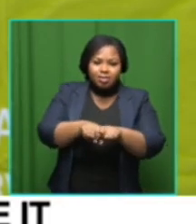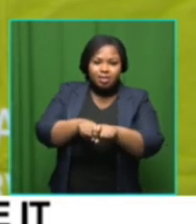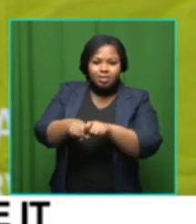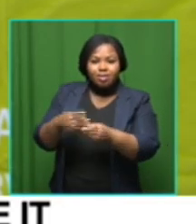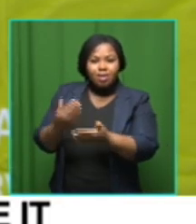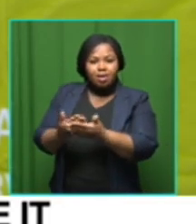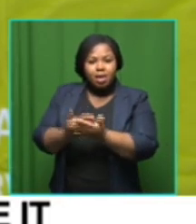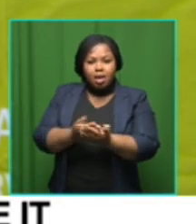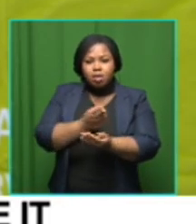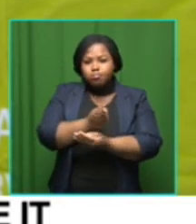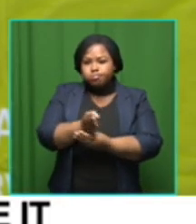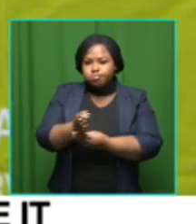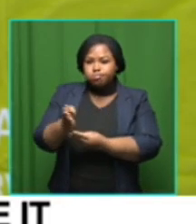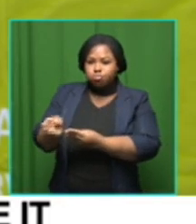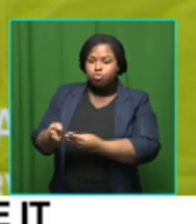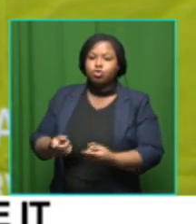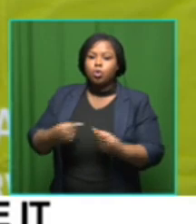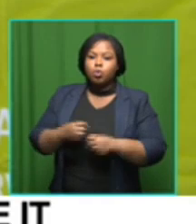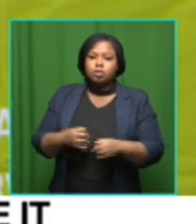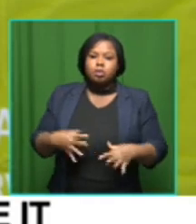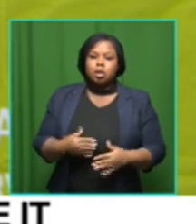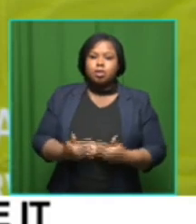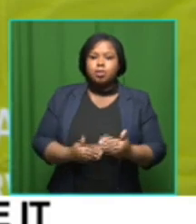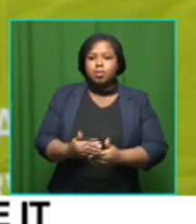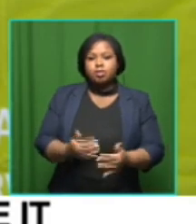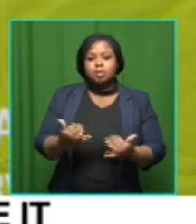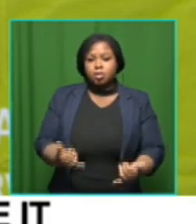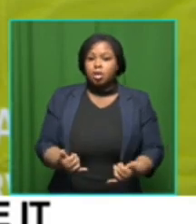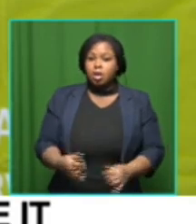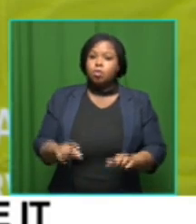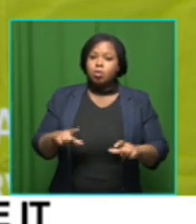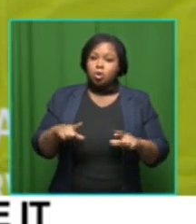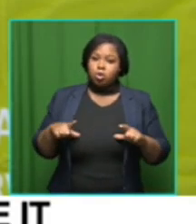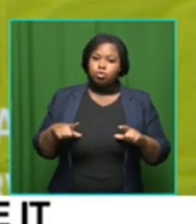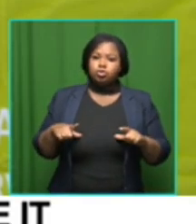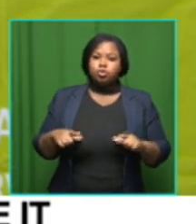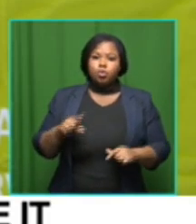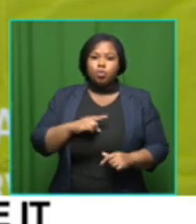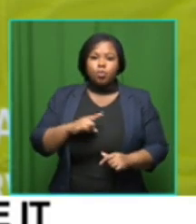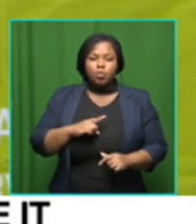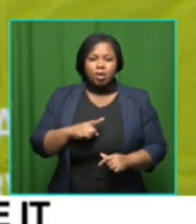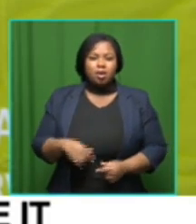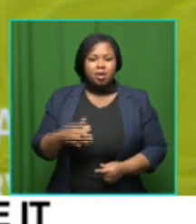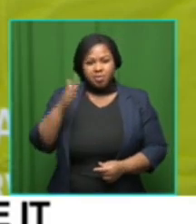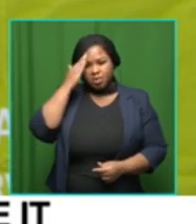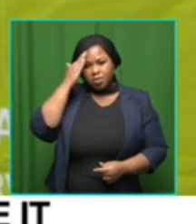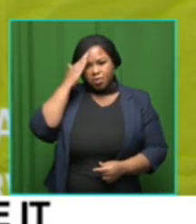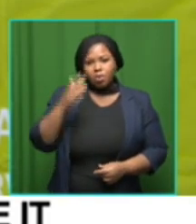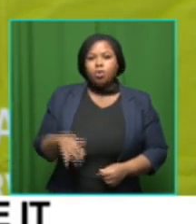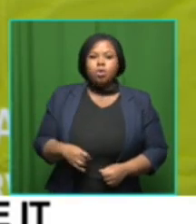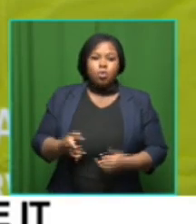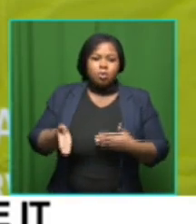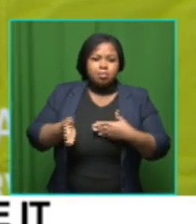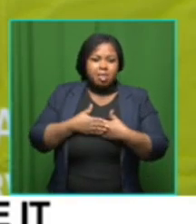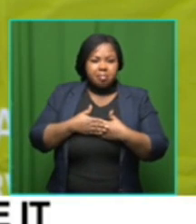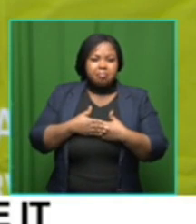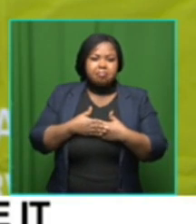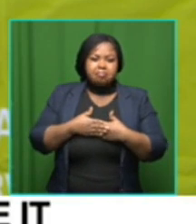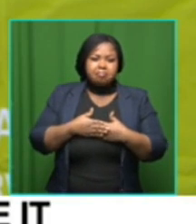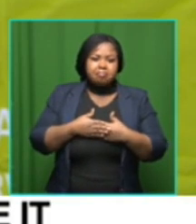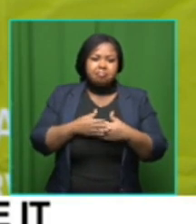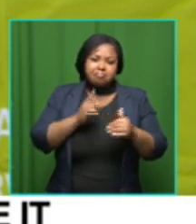So we're unfolding that kind of process. This is the right time to do it when we're dealing with the lockdown and everyone is at